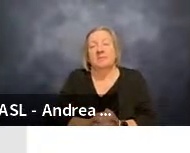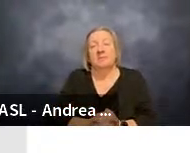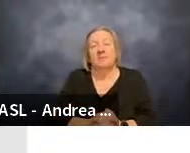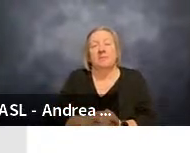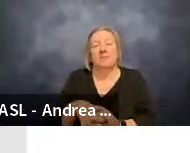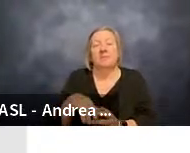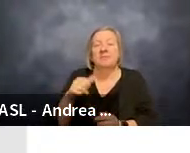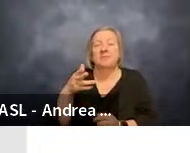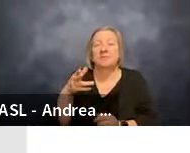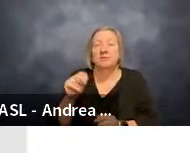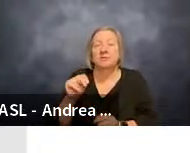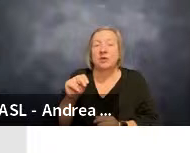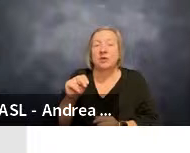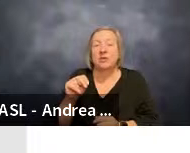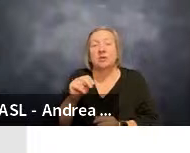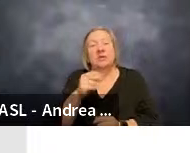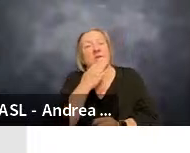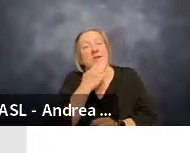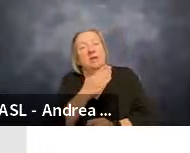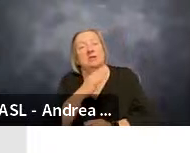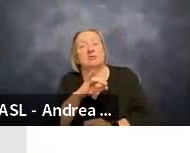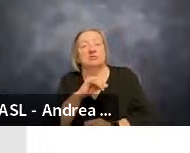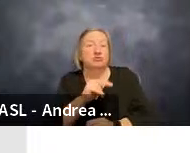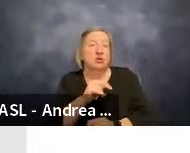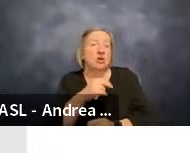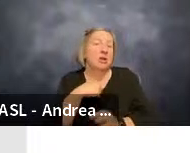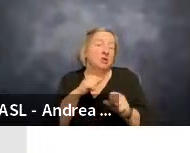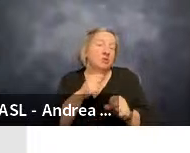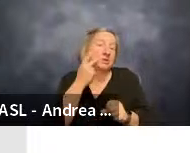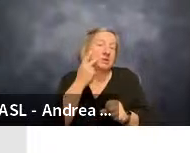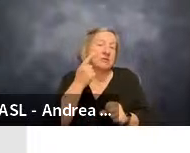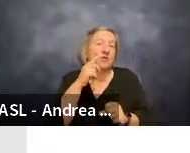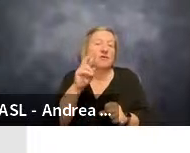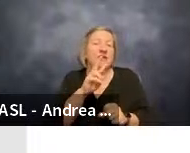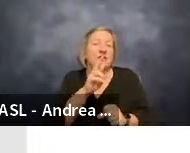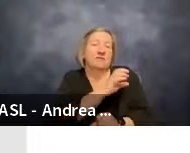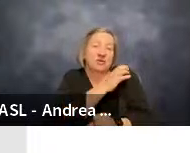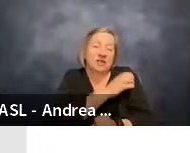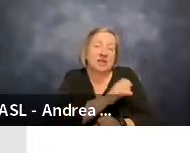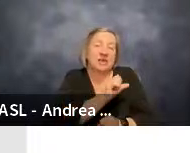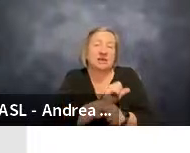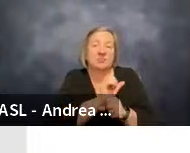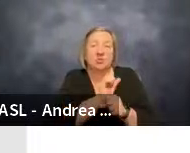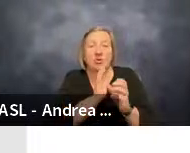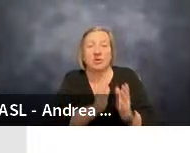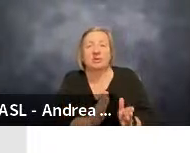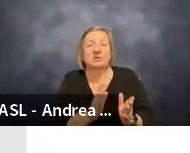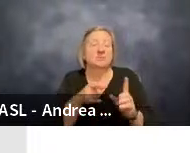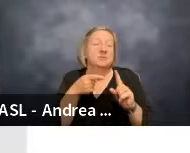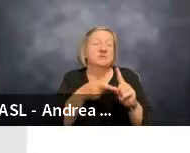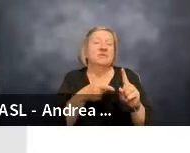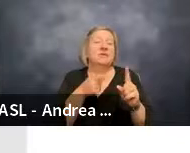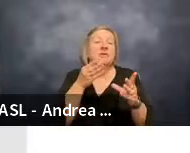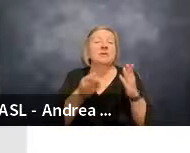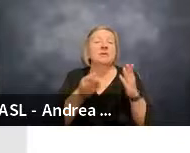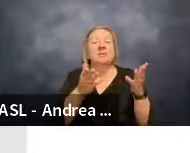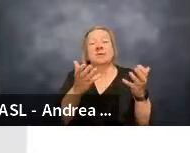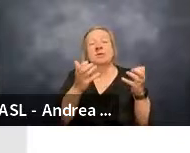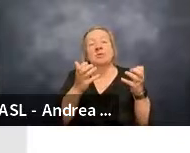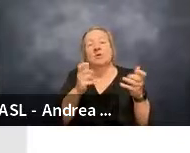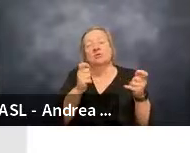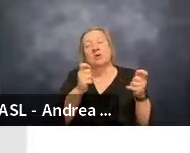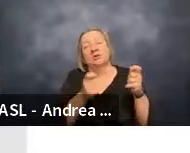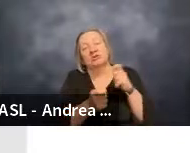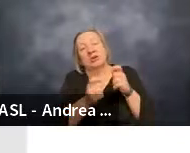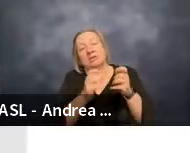John? Thank you. I could see for Vancouver Clinic employees specifically that they may want to adjust their schedules